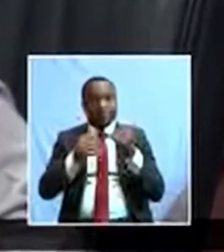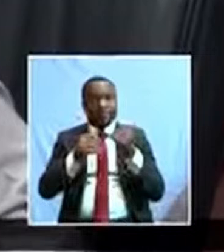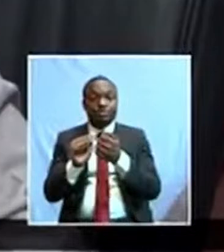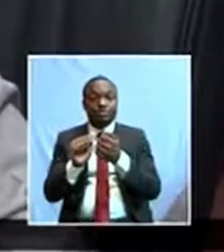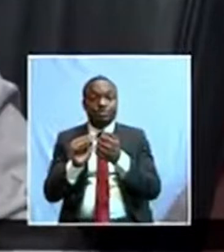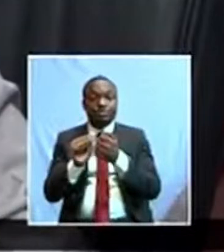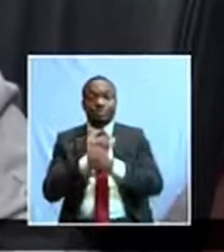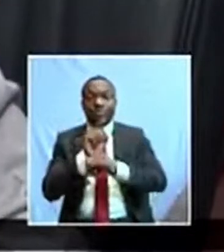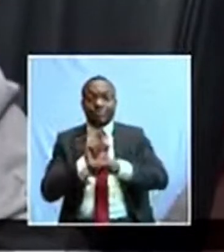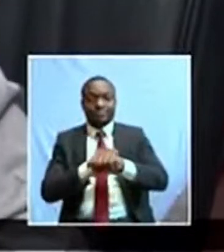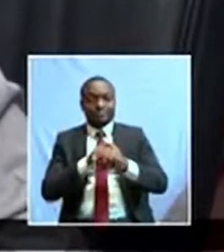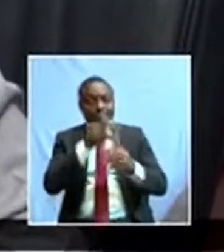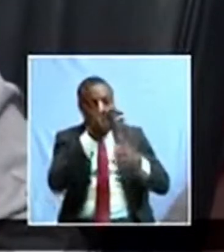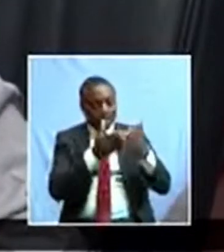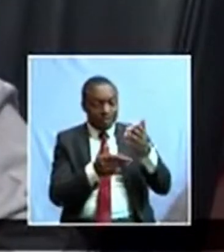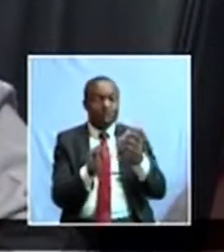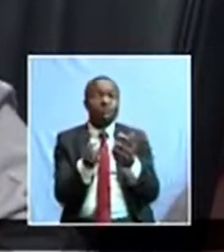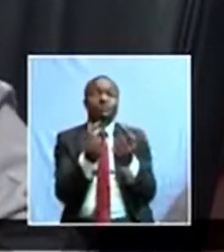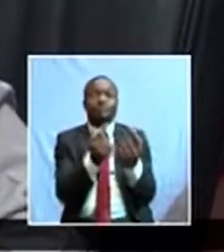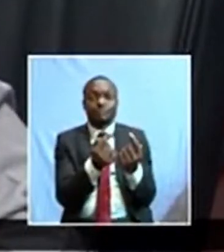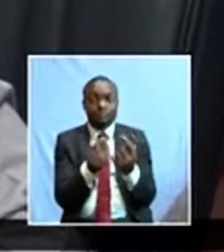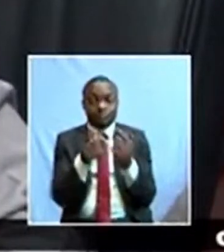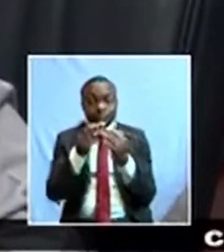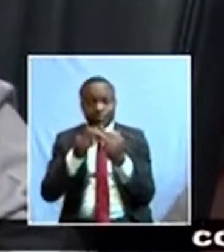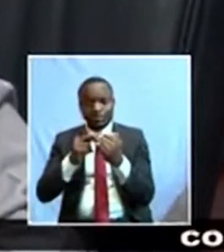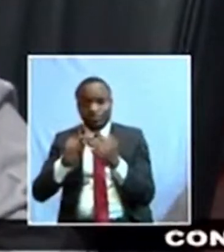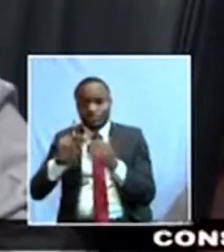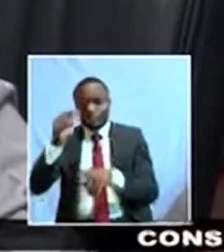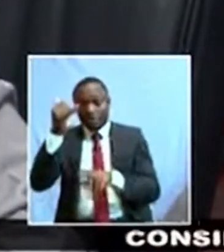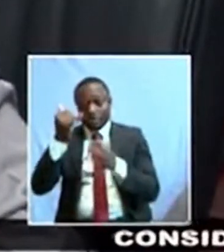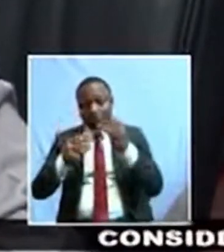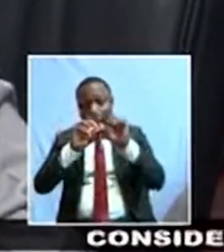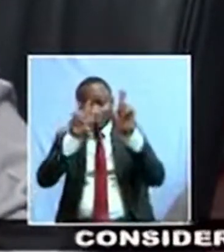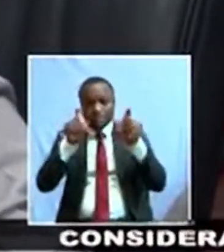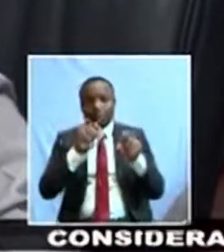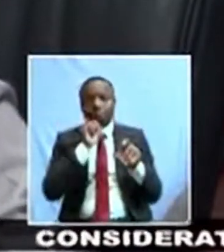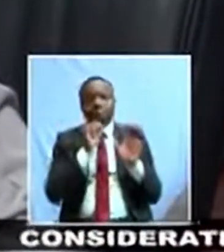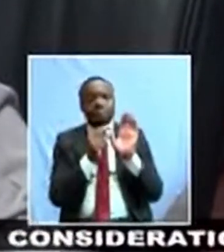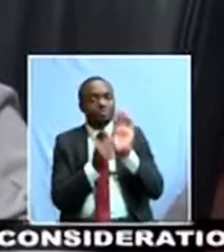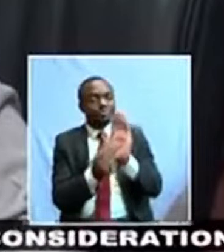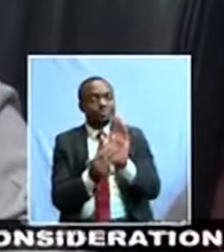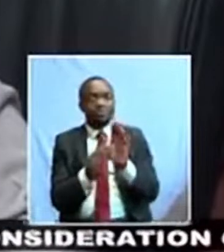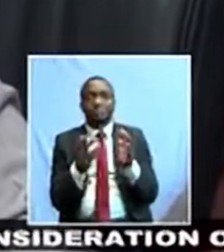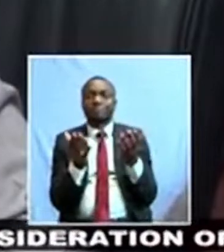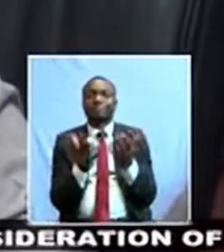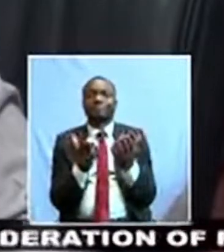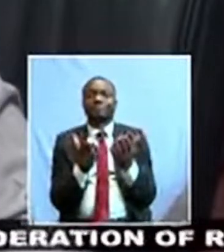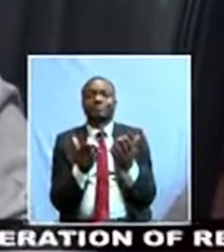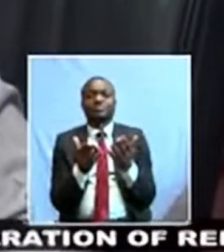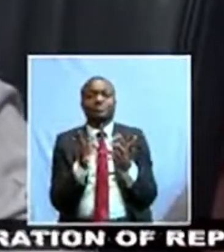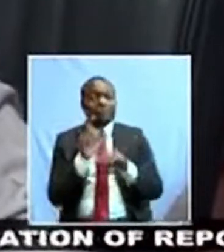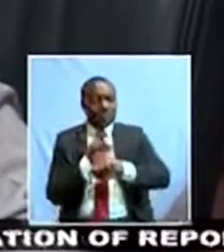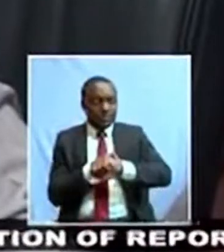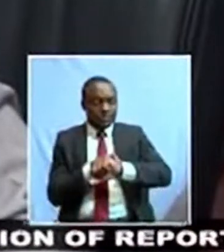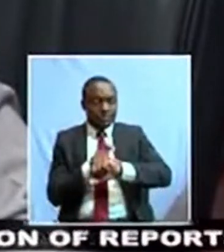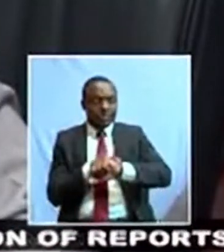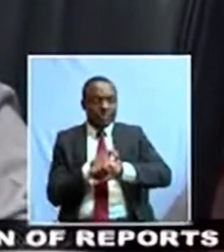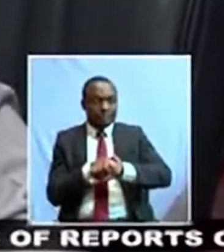But in this case, the partial completion certificate does not indicate the period